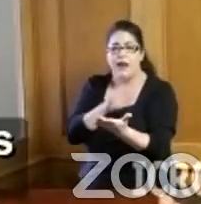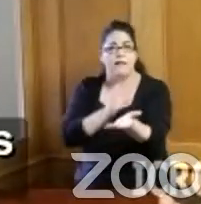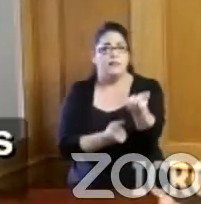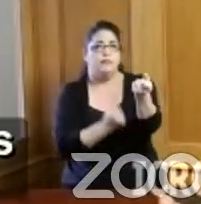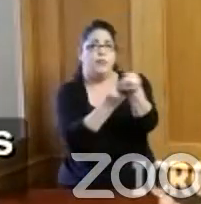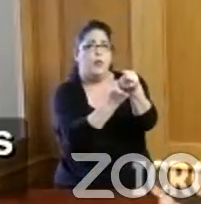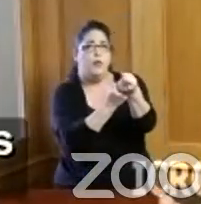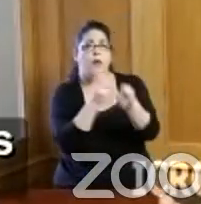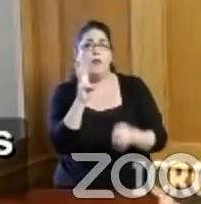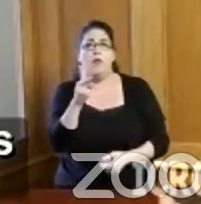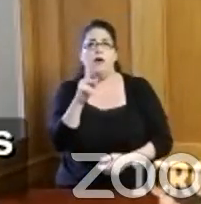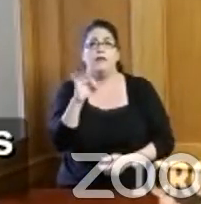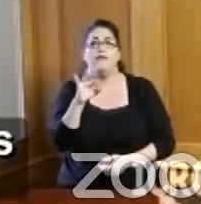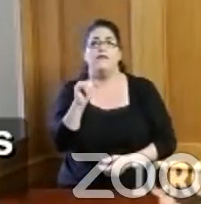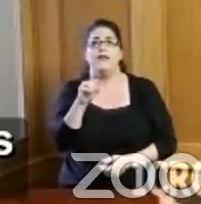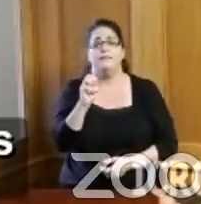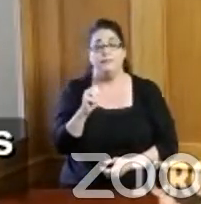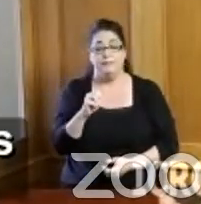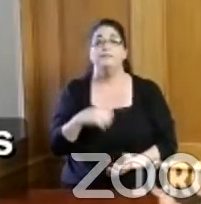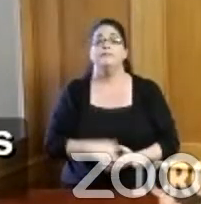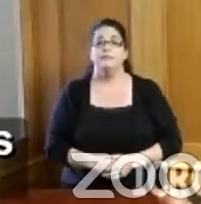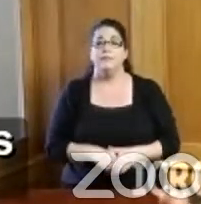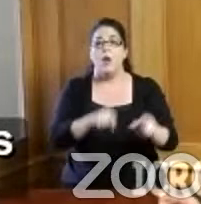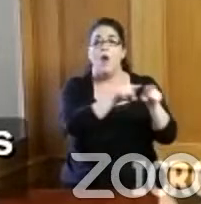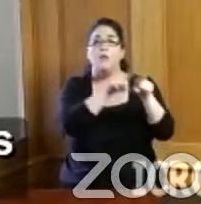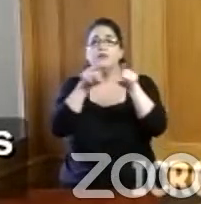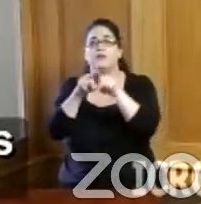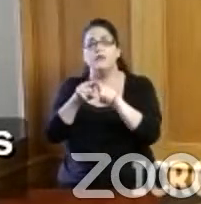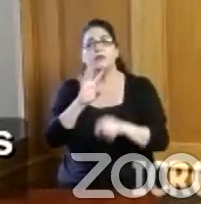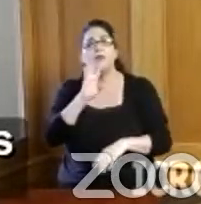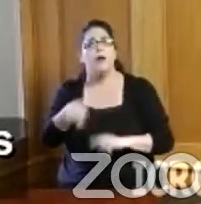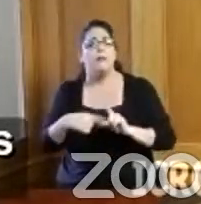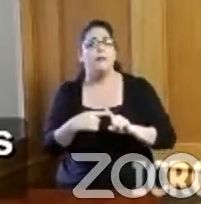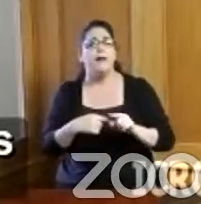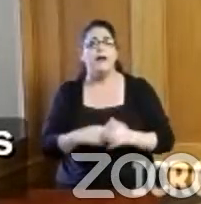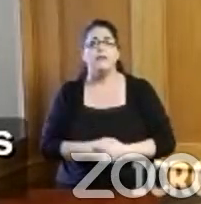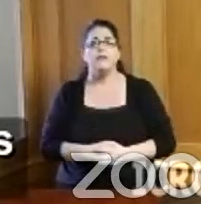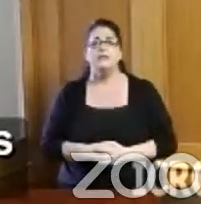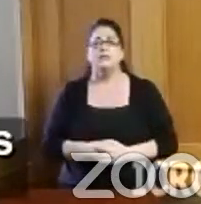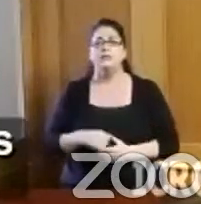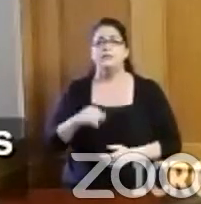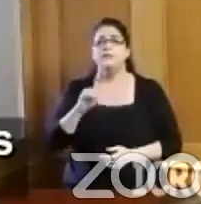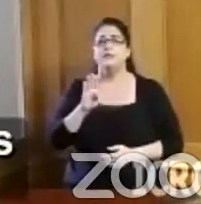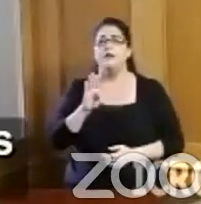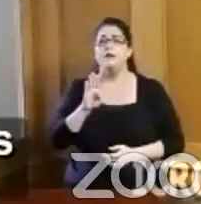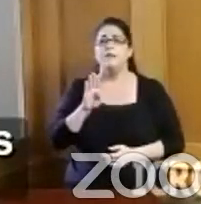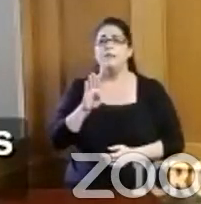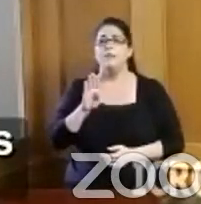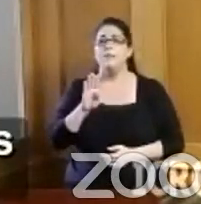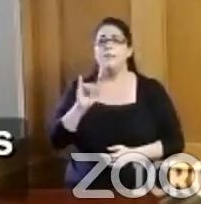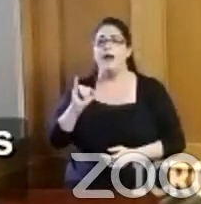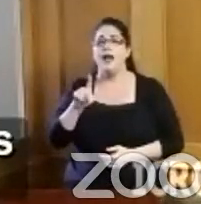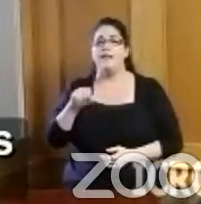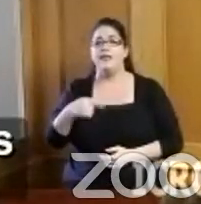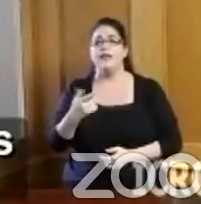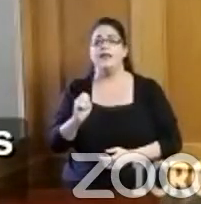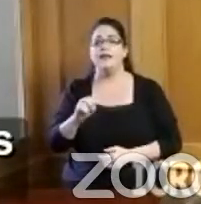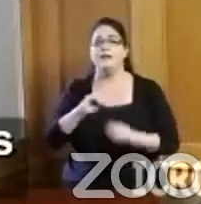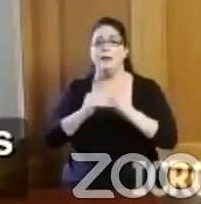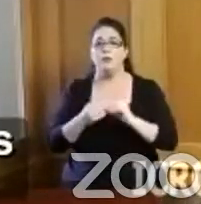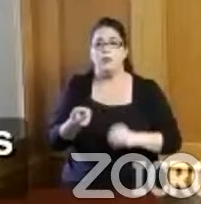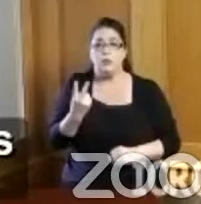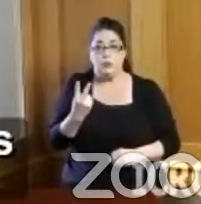Fame. Also, I want to talk about, you have something I think is by lead number two. It's the Public Defenders